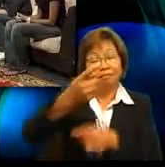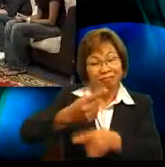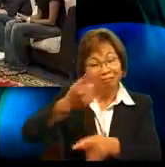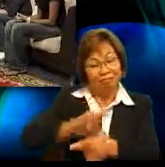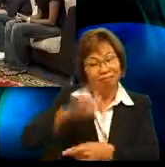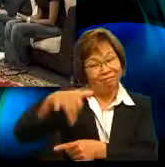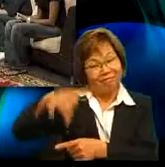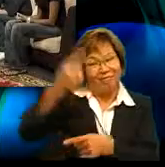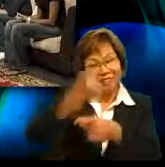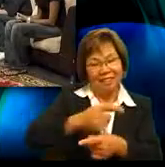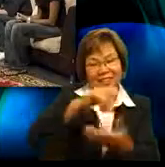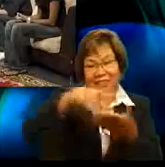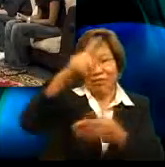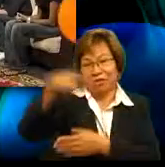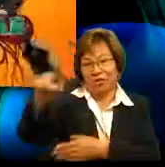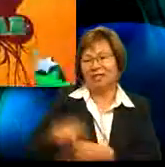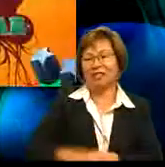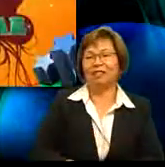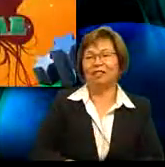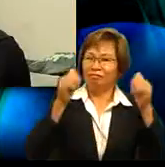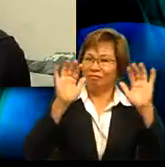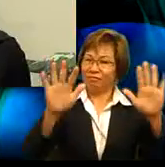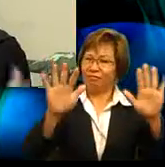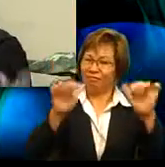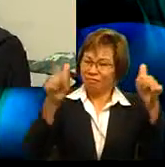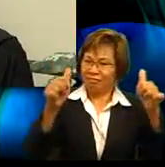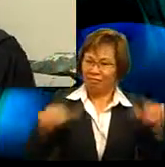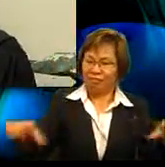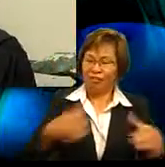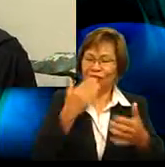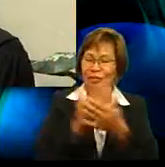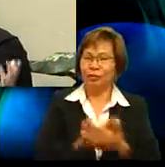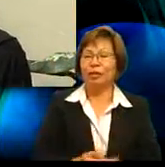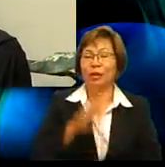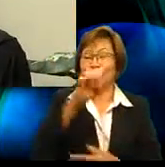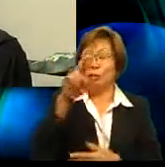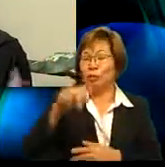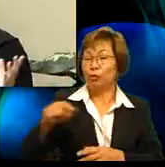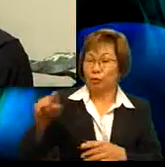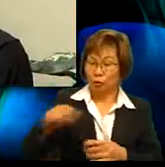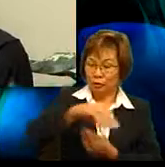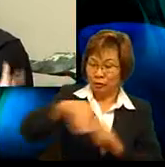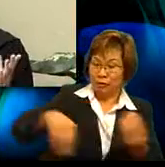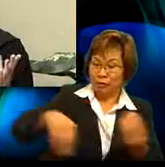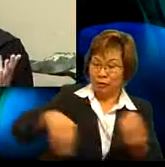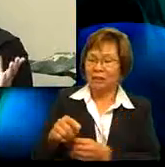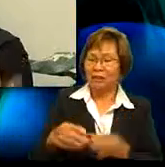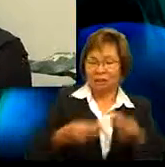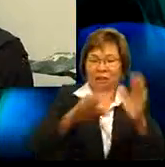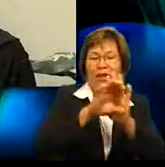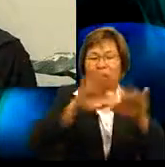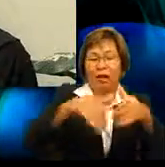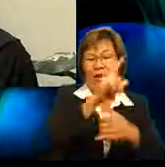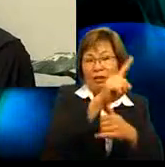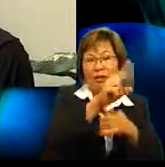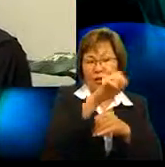Yes, that's correct, Iskandar. Well done. Okay, Muna, it's your turn. Can you give us an example of how